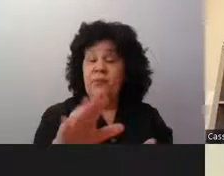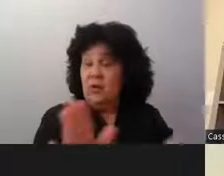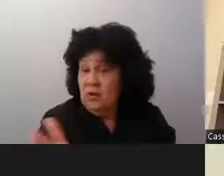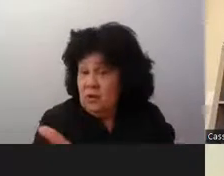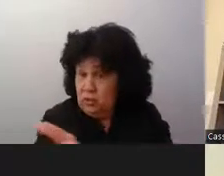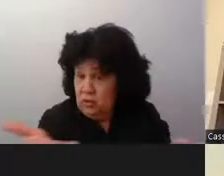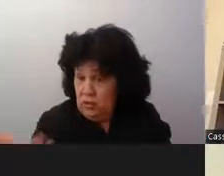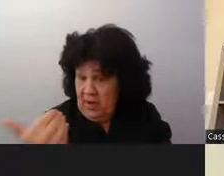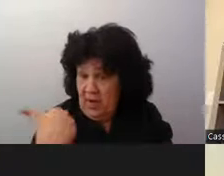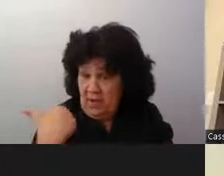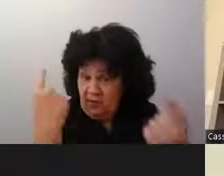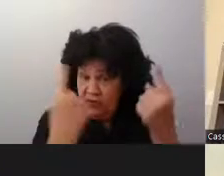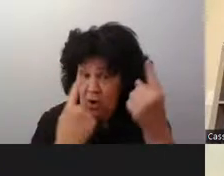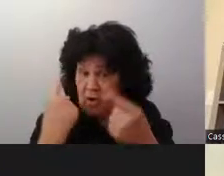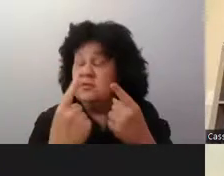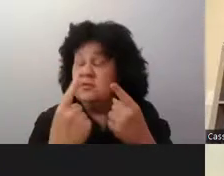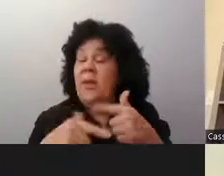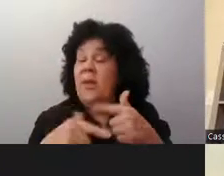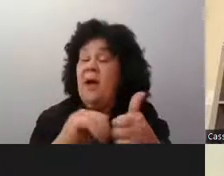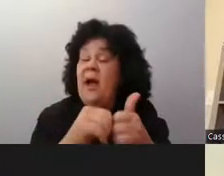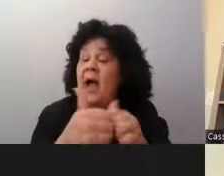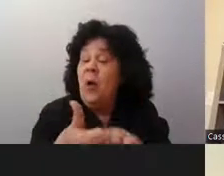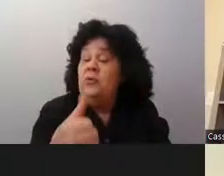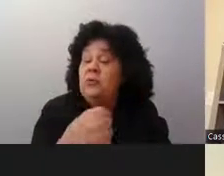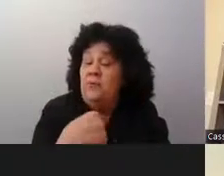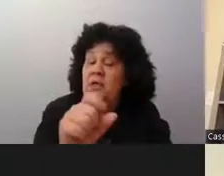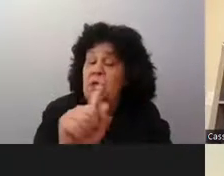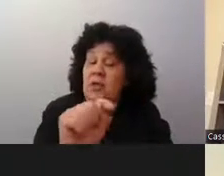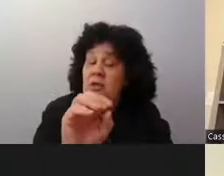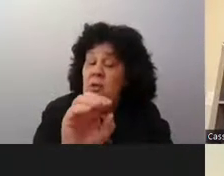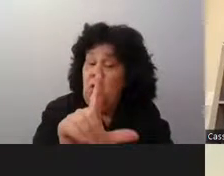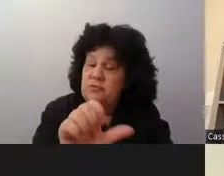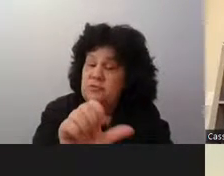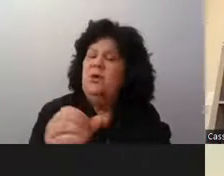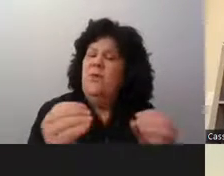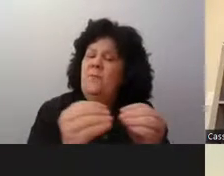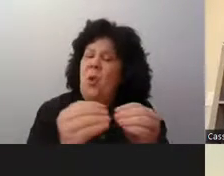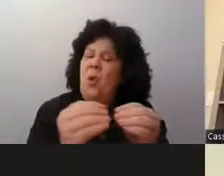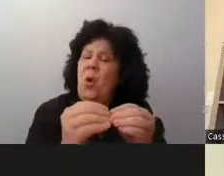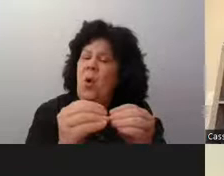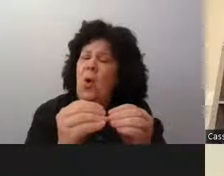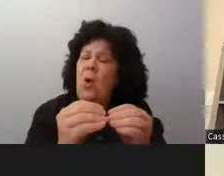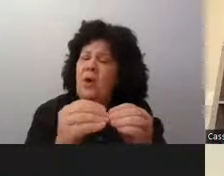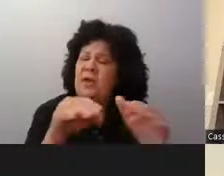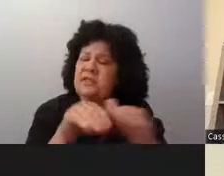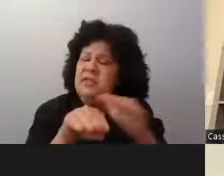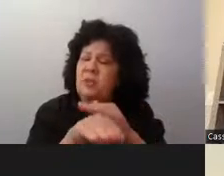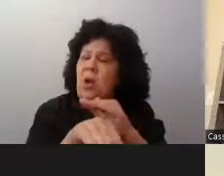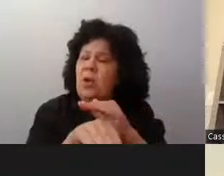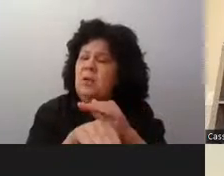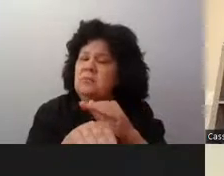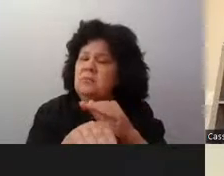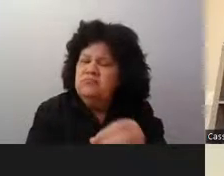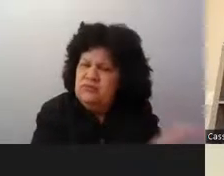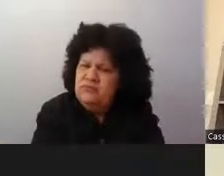we thinking about how to make these tools more accessible and to prioritize the most important things